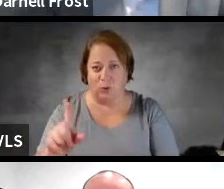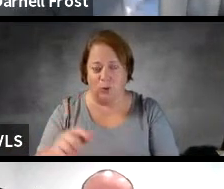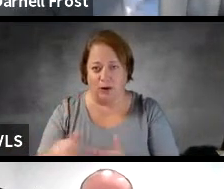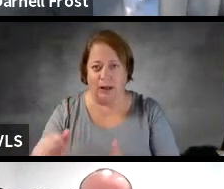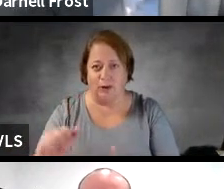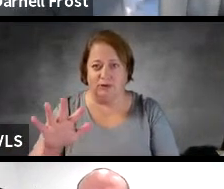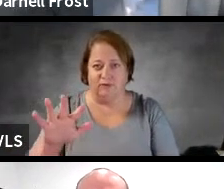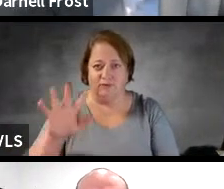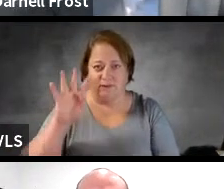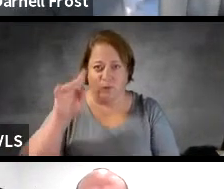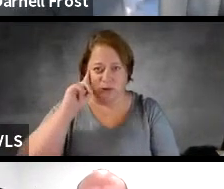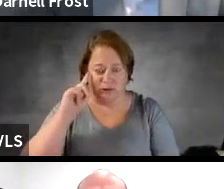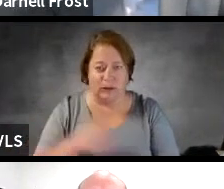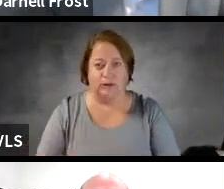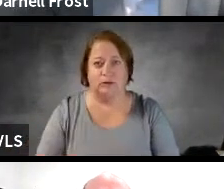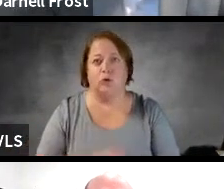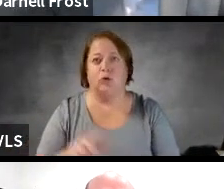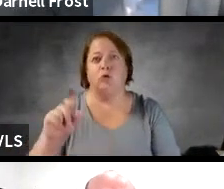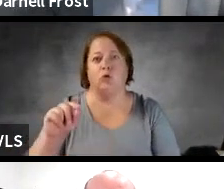$150,314,071.54.